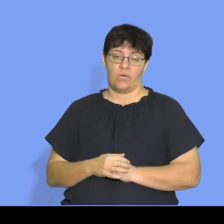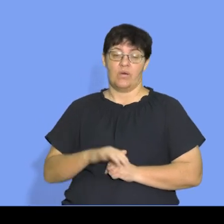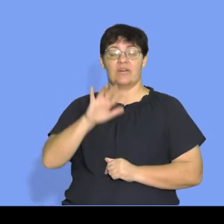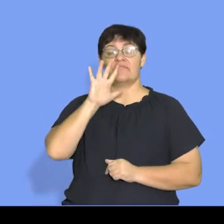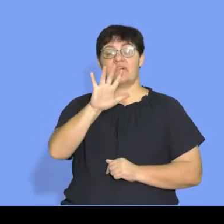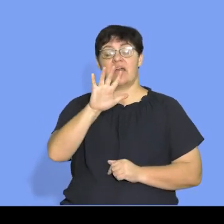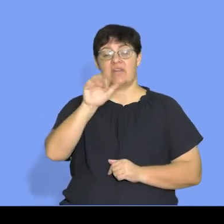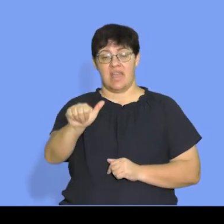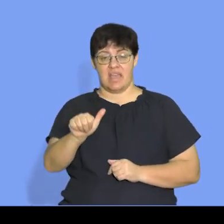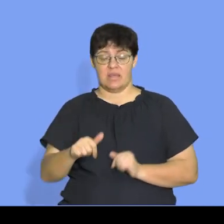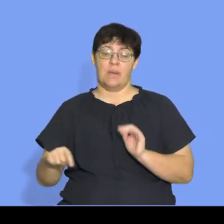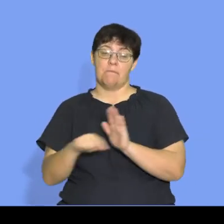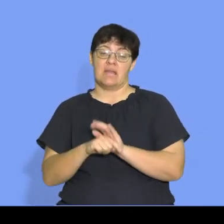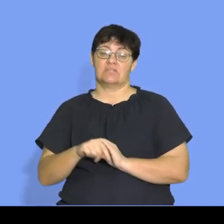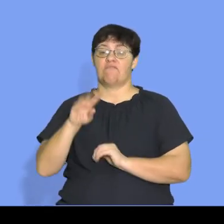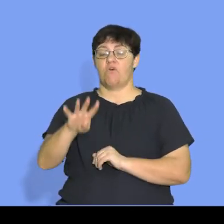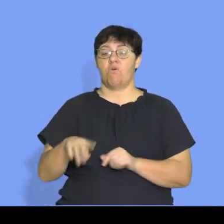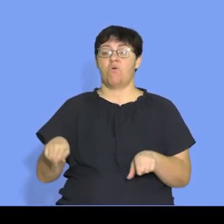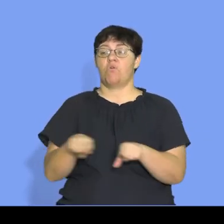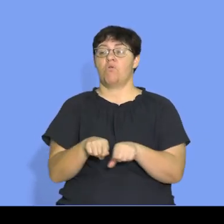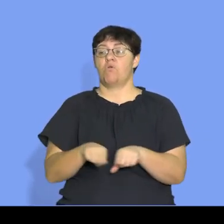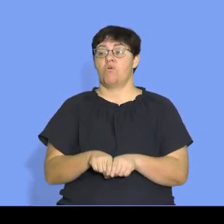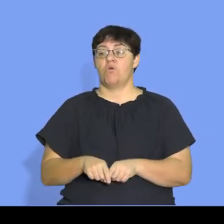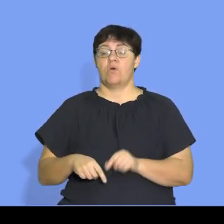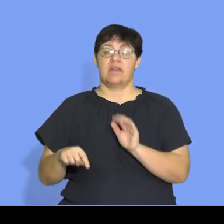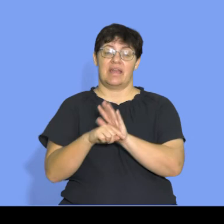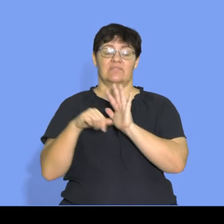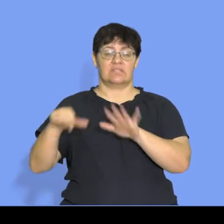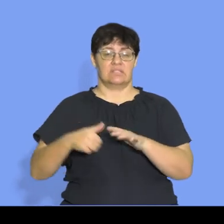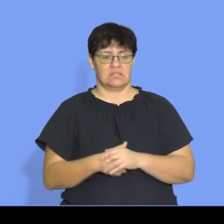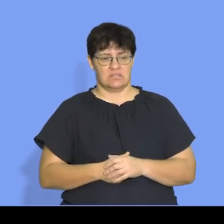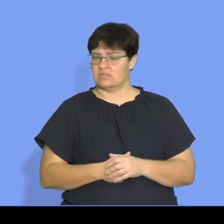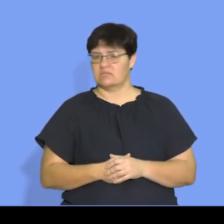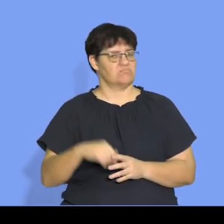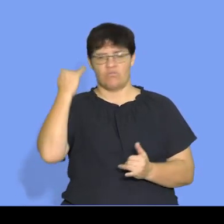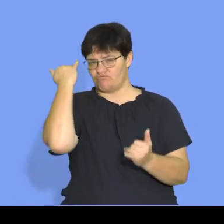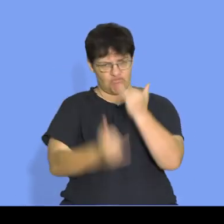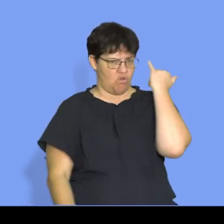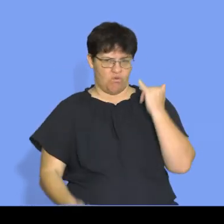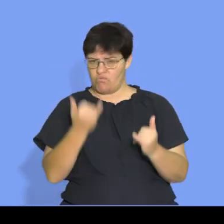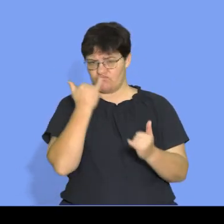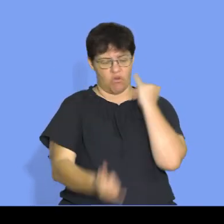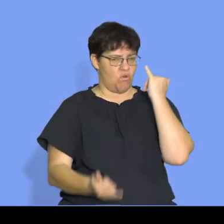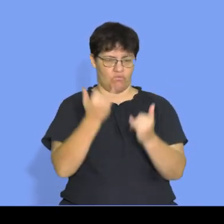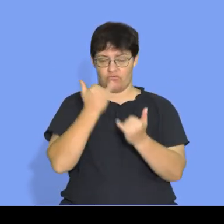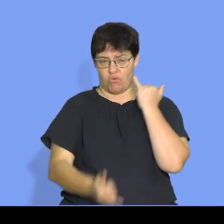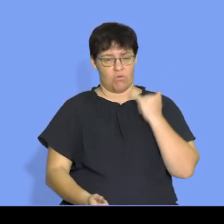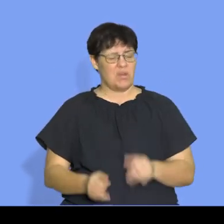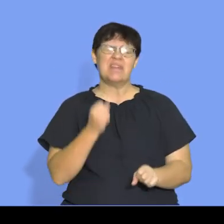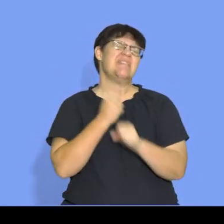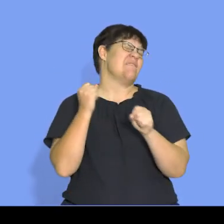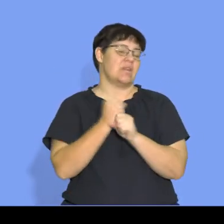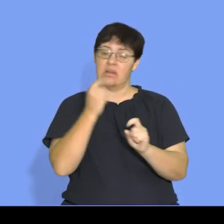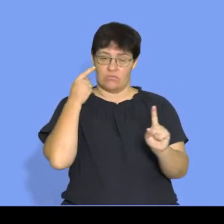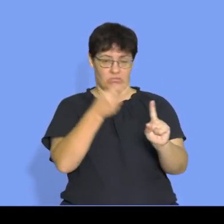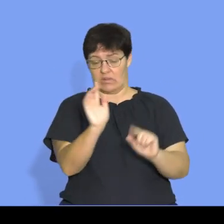5a minus 4 equal to negative 16. This is very incorrect. Please don't even try it.